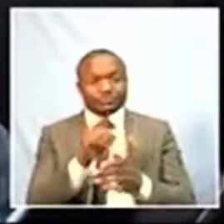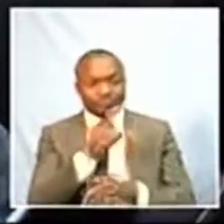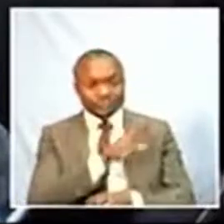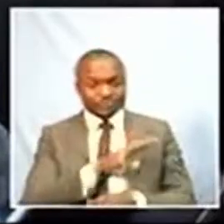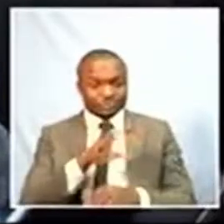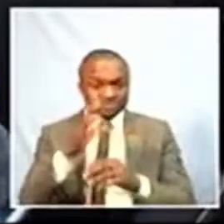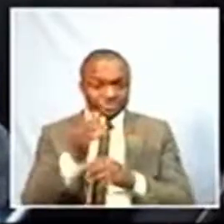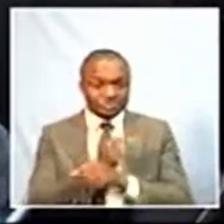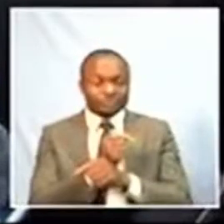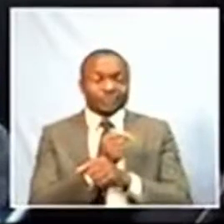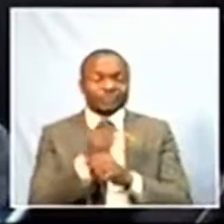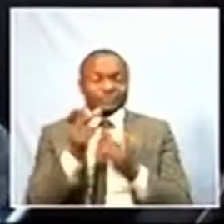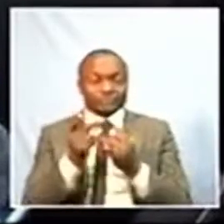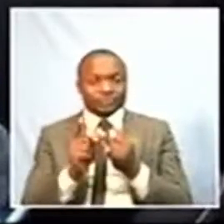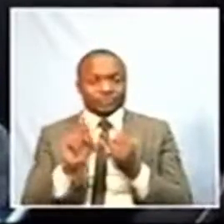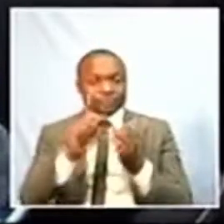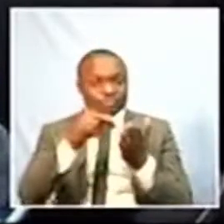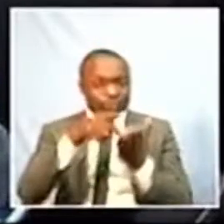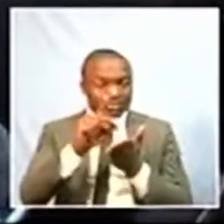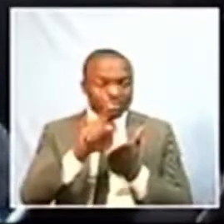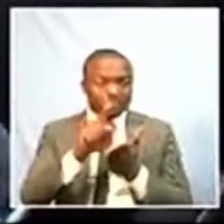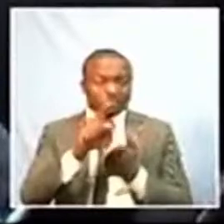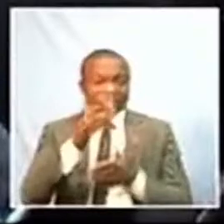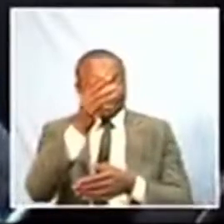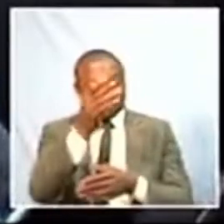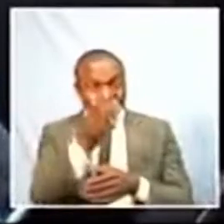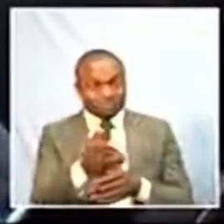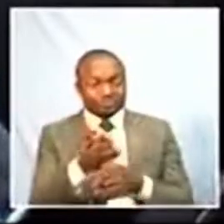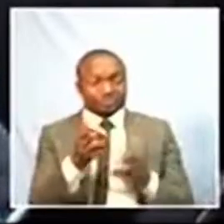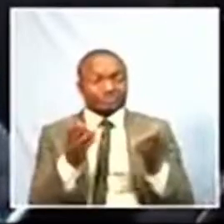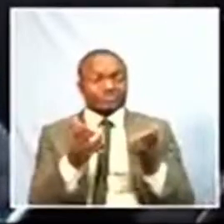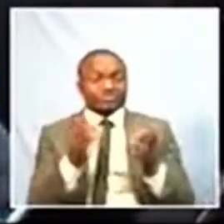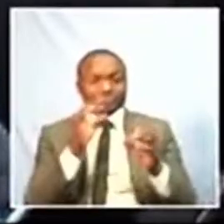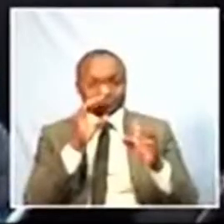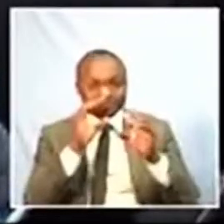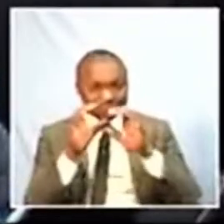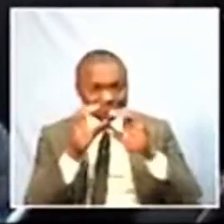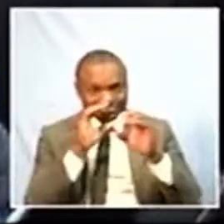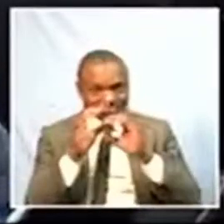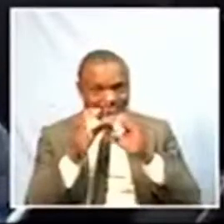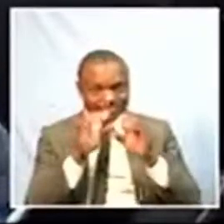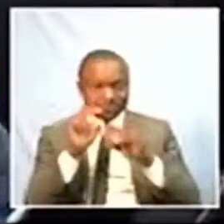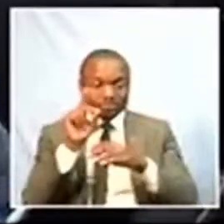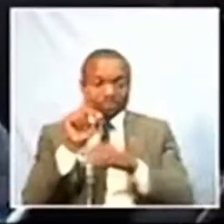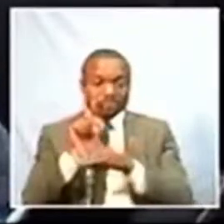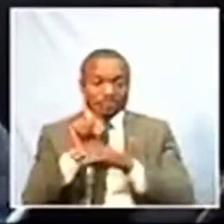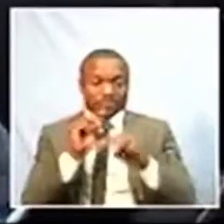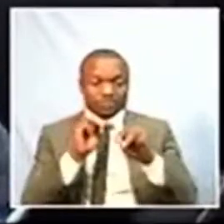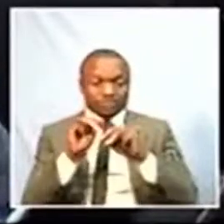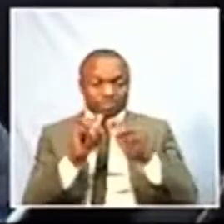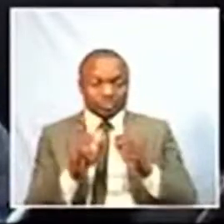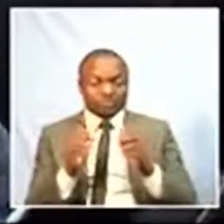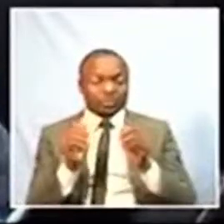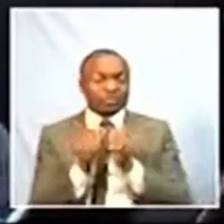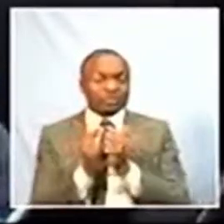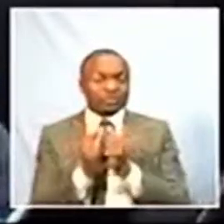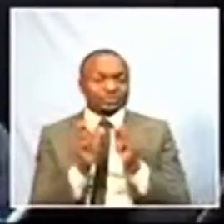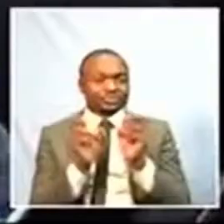payment, then there's no communication between the project manager and the